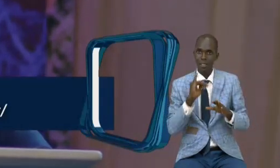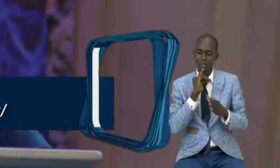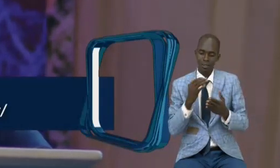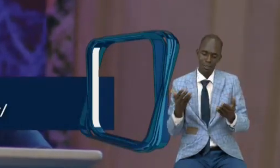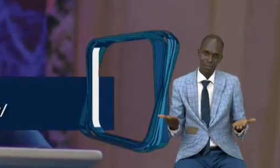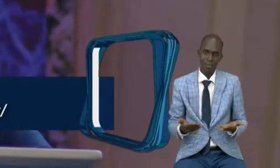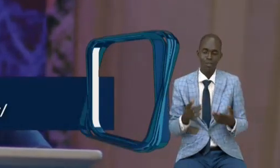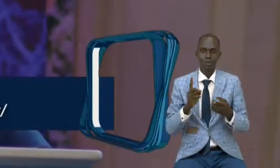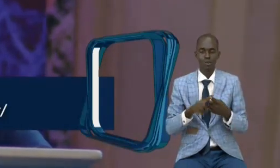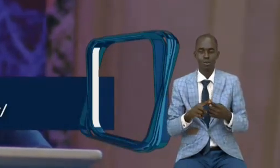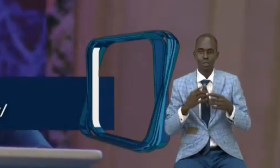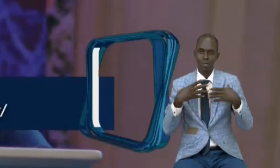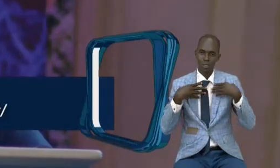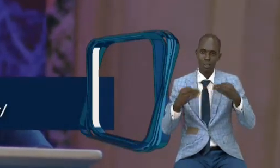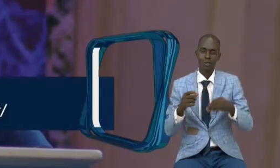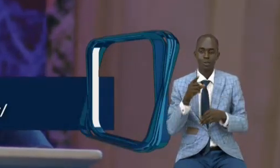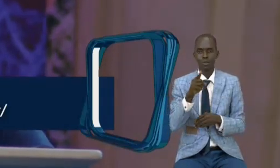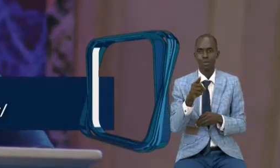Supervisors,